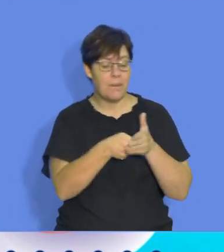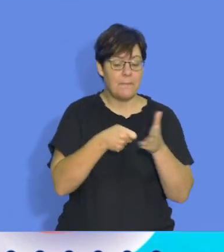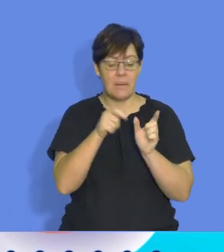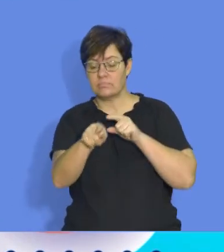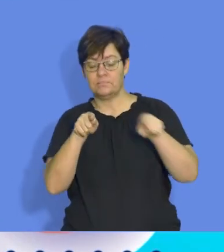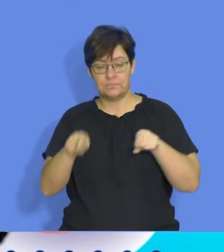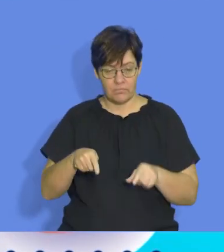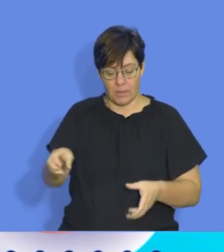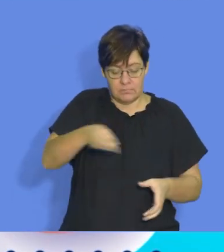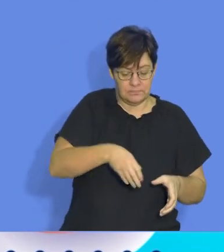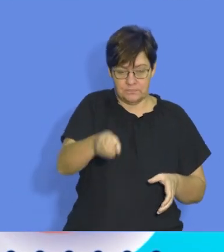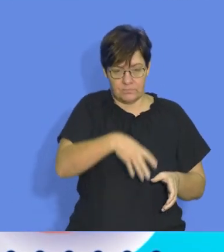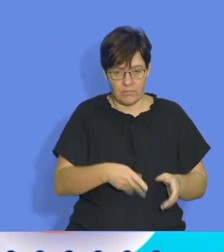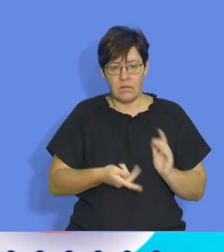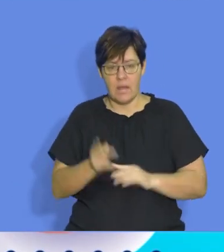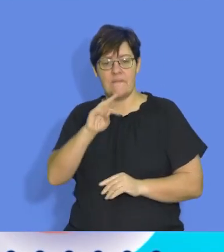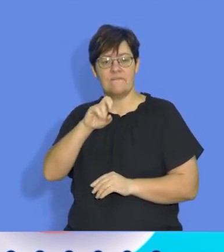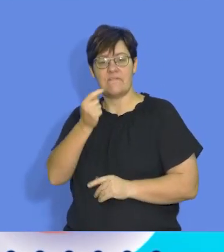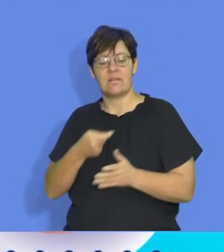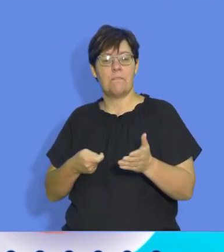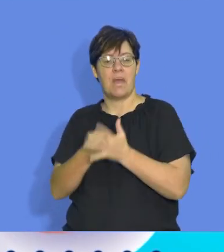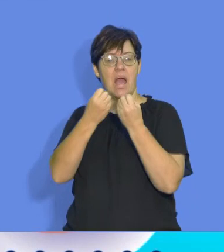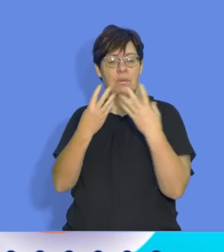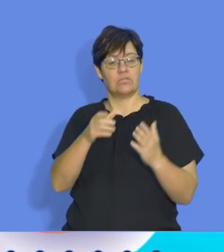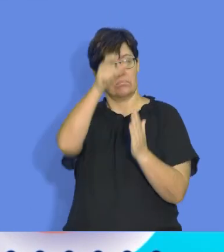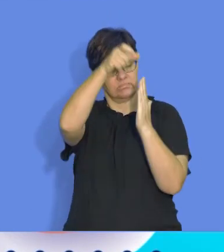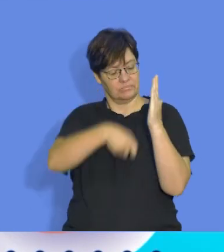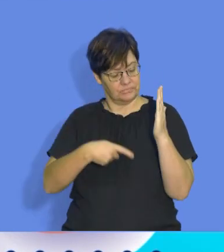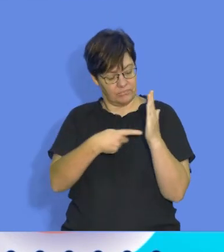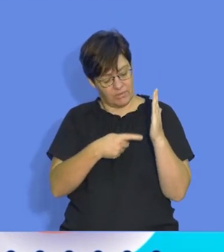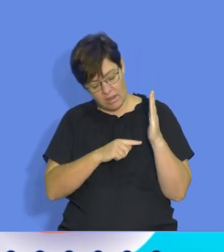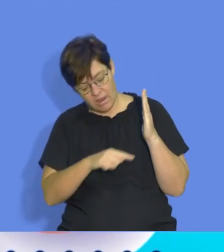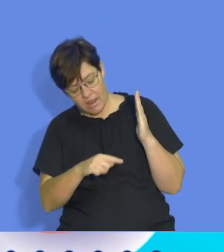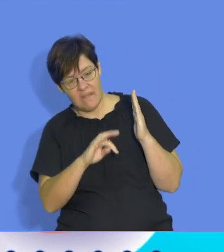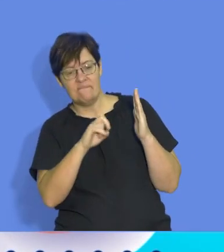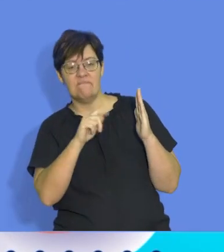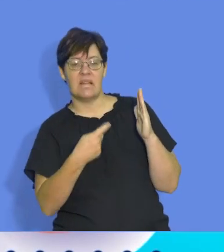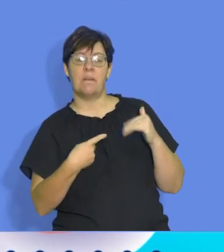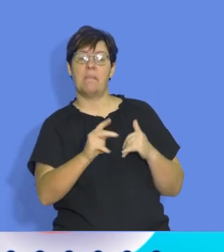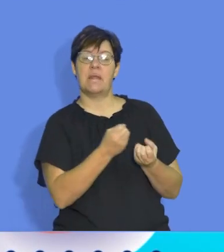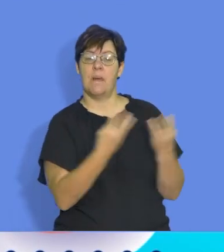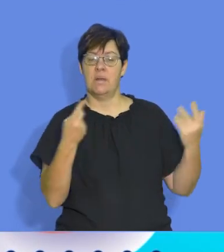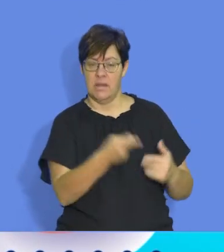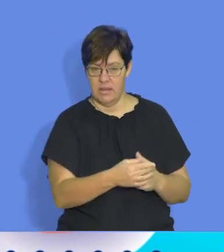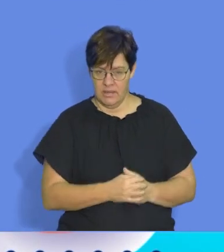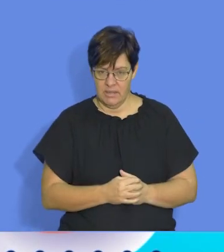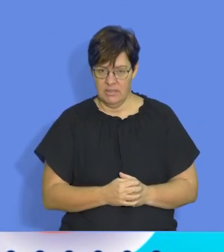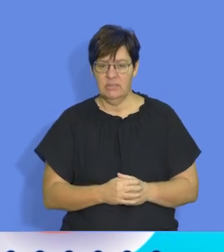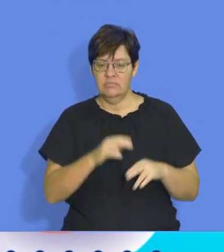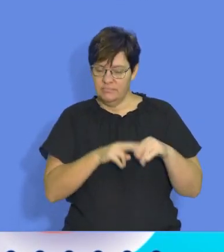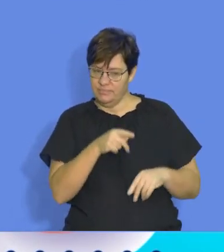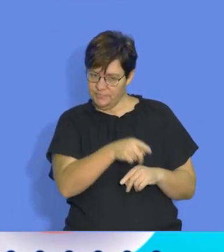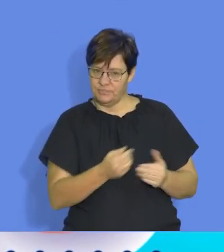know what amount of VAT you've paid. Your till slip will indicate the amount of VAT that was charged on that good or